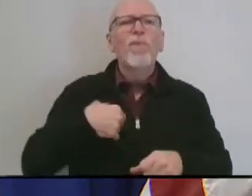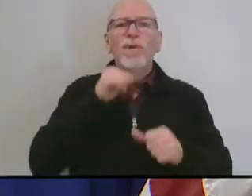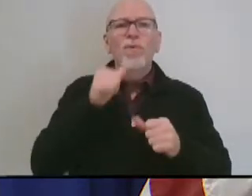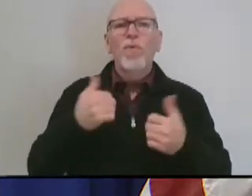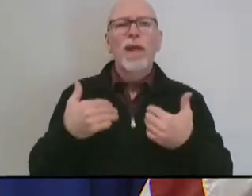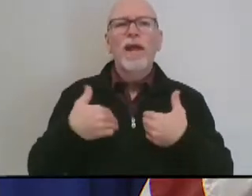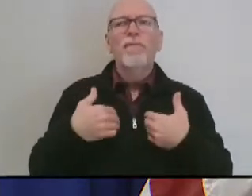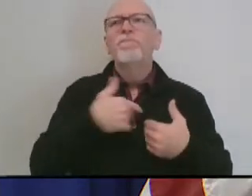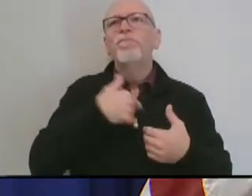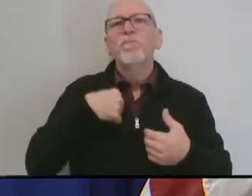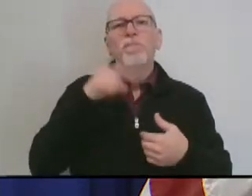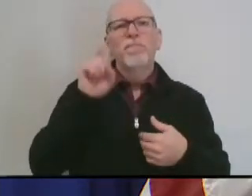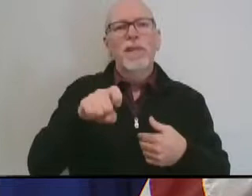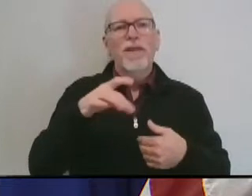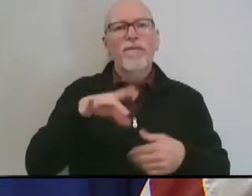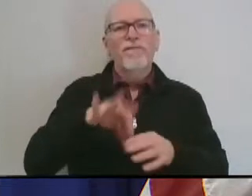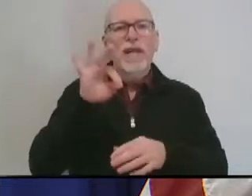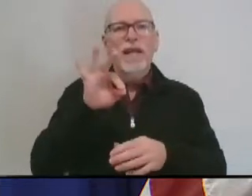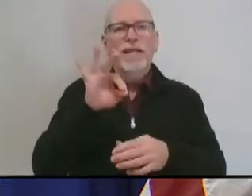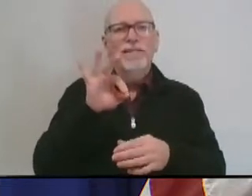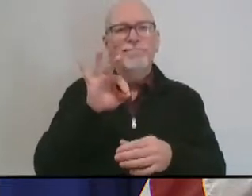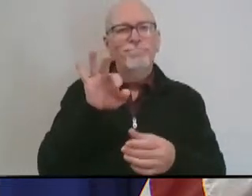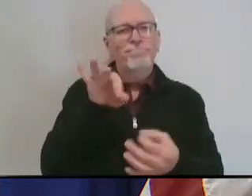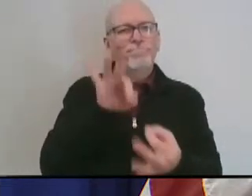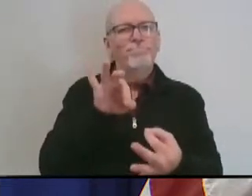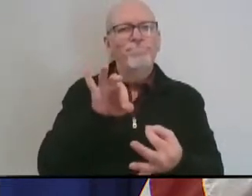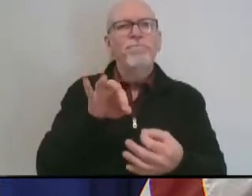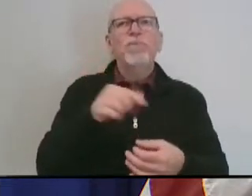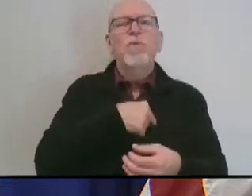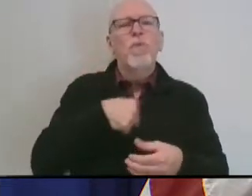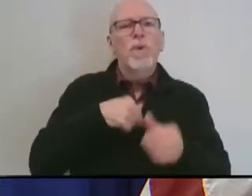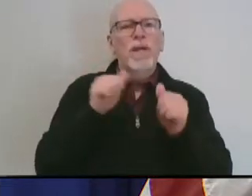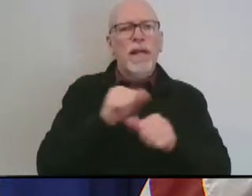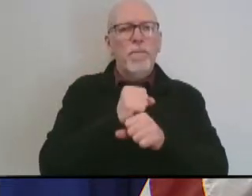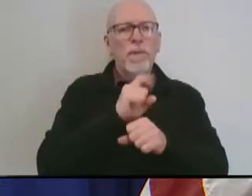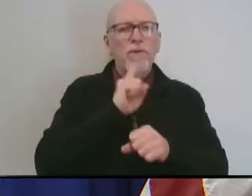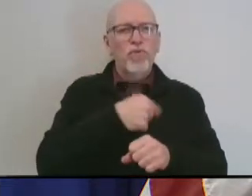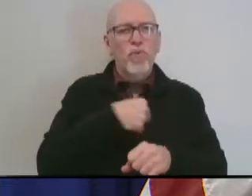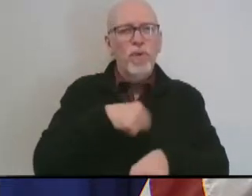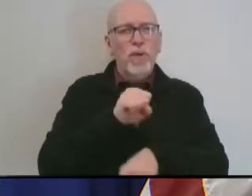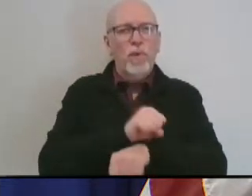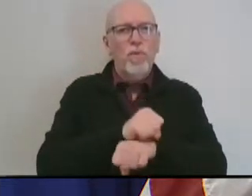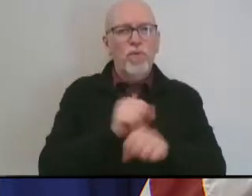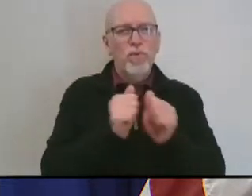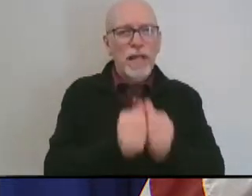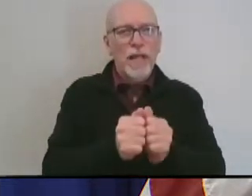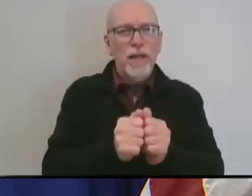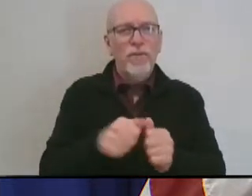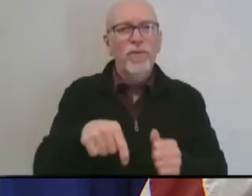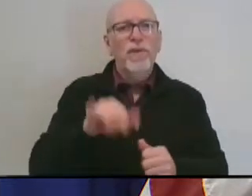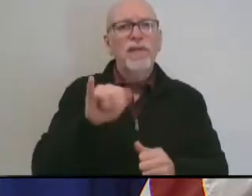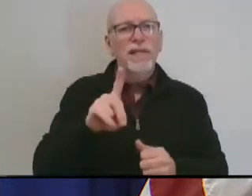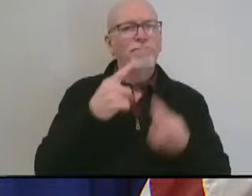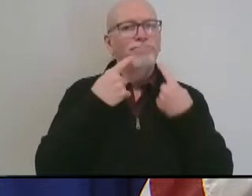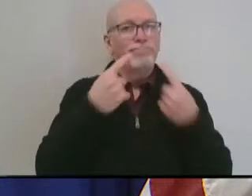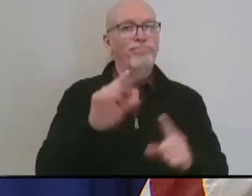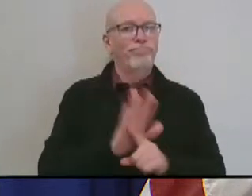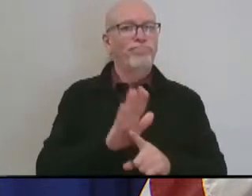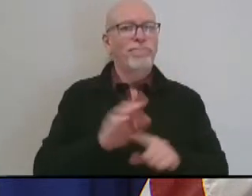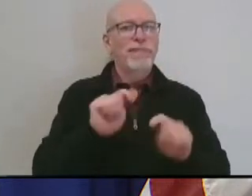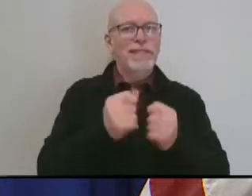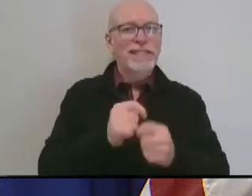got to find that sweet spot of being able to make sure we're working together, that Indiana's known for, by the way, that